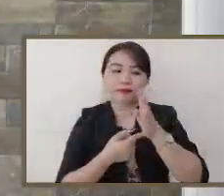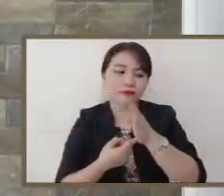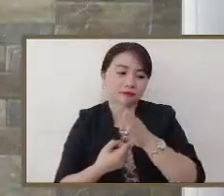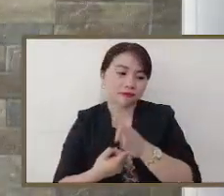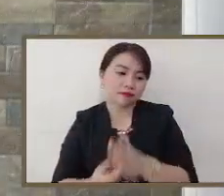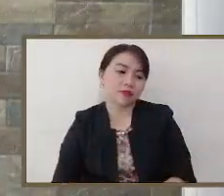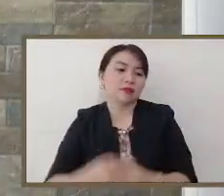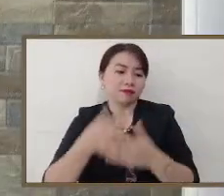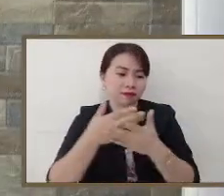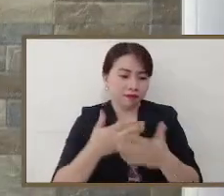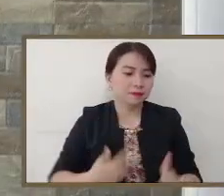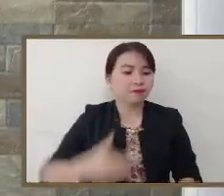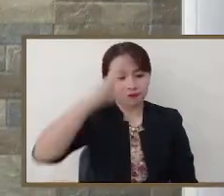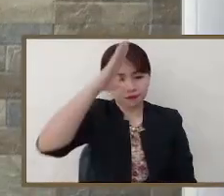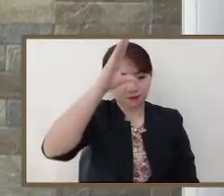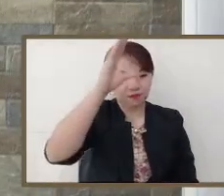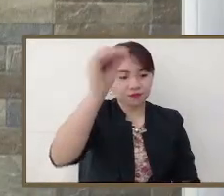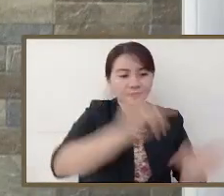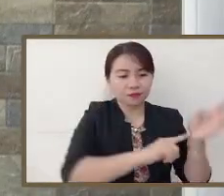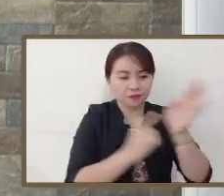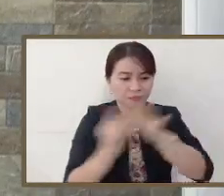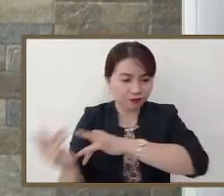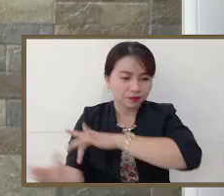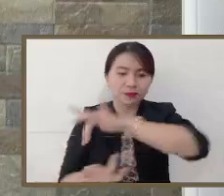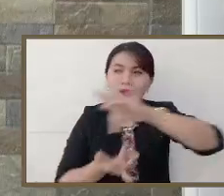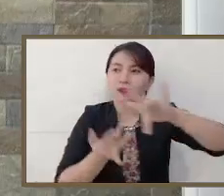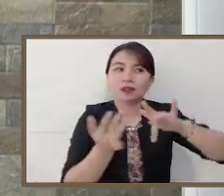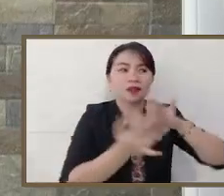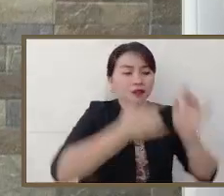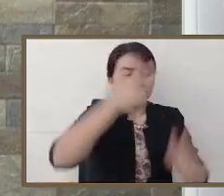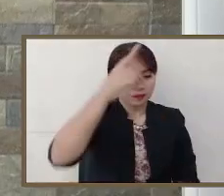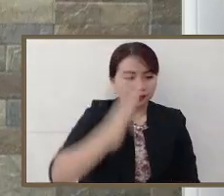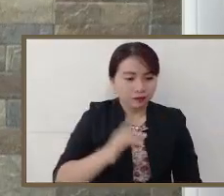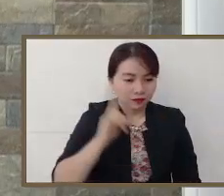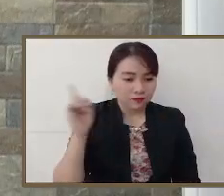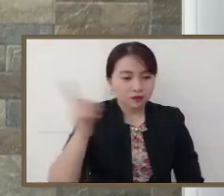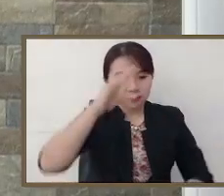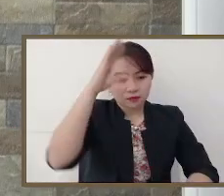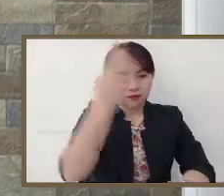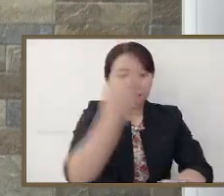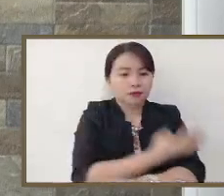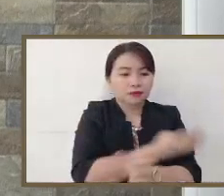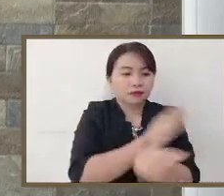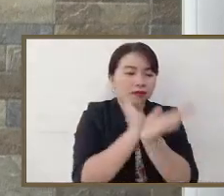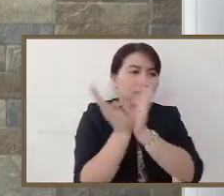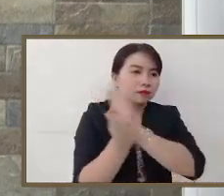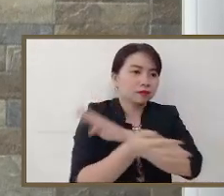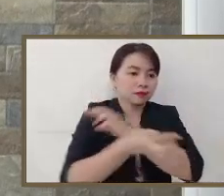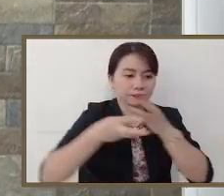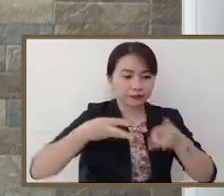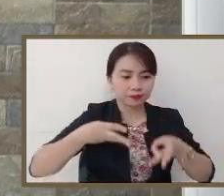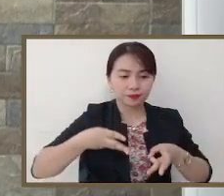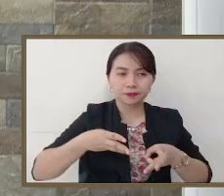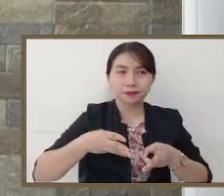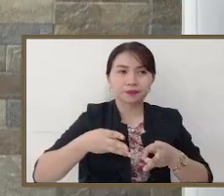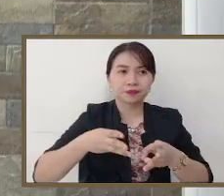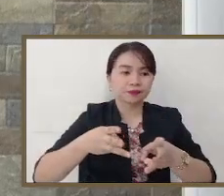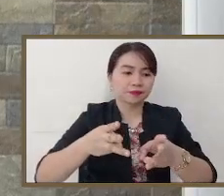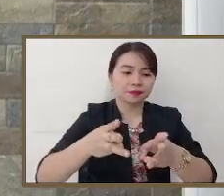began. Before men began to stray, God's only Son became their